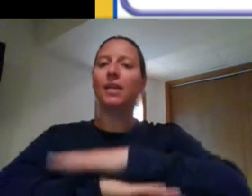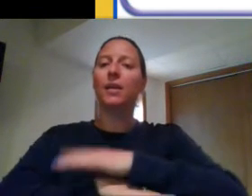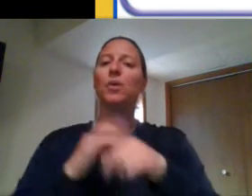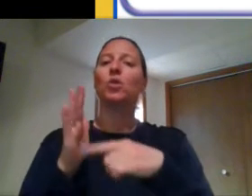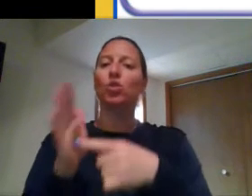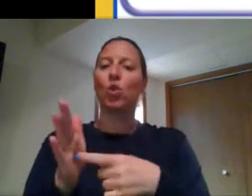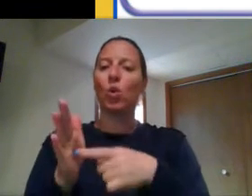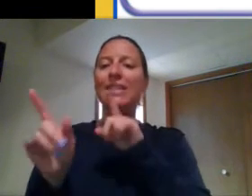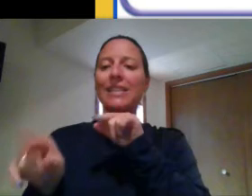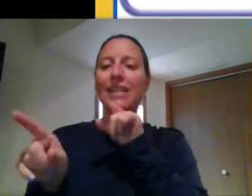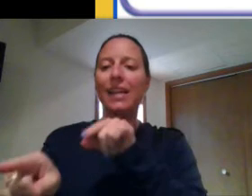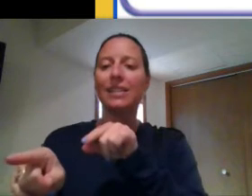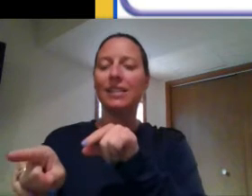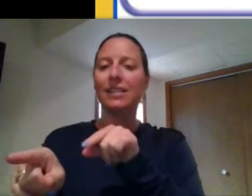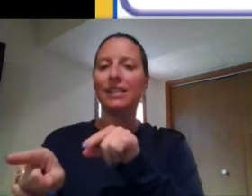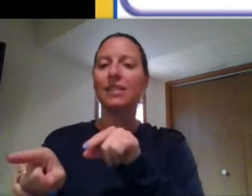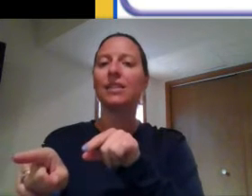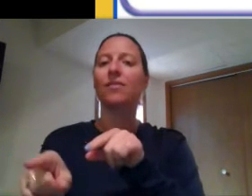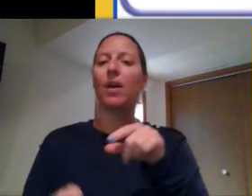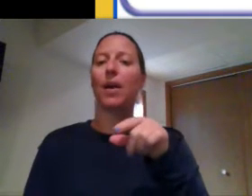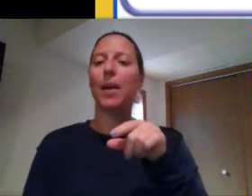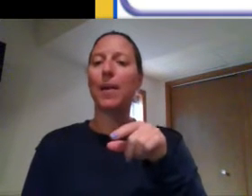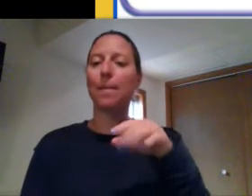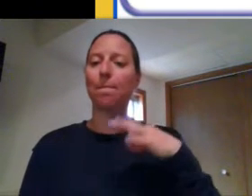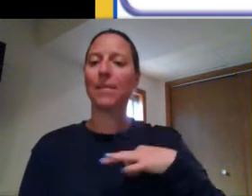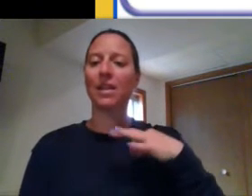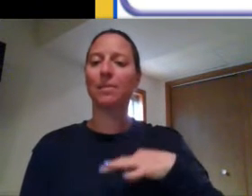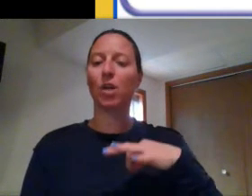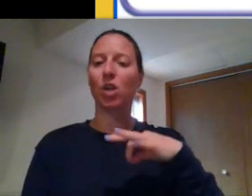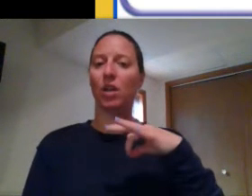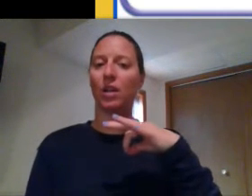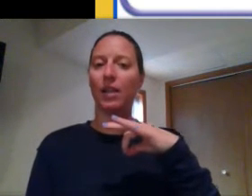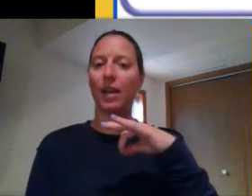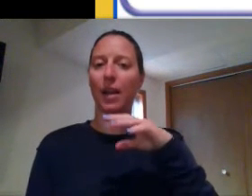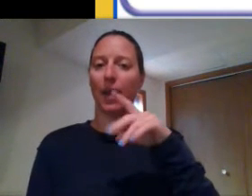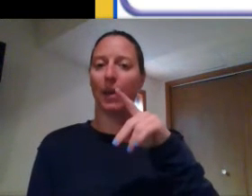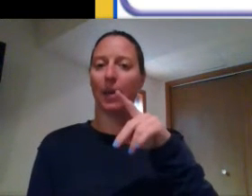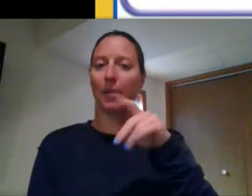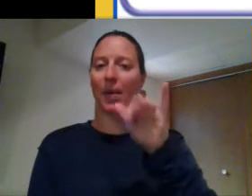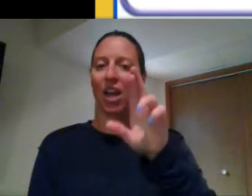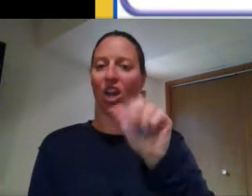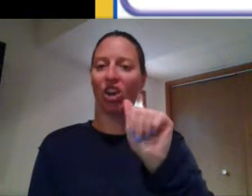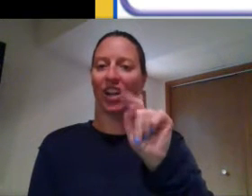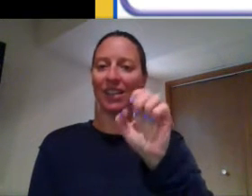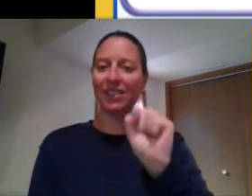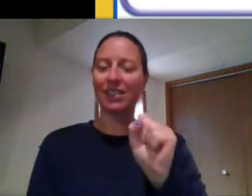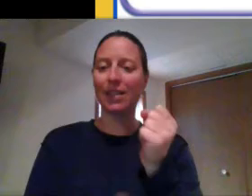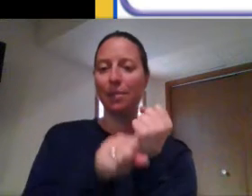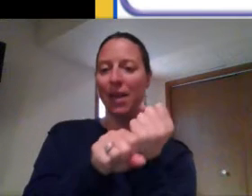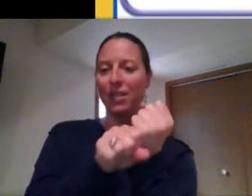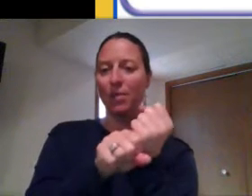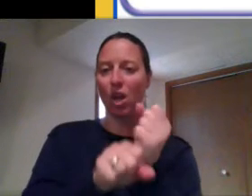Pittsburgh Pirates' last 25 home games of the 2009 baseball series